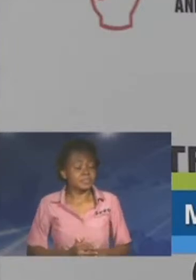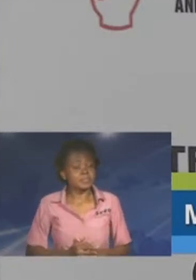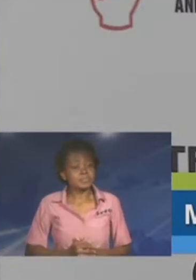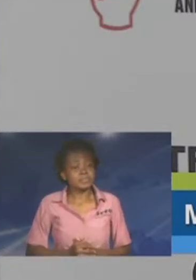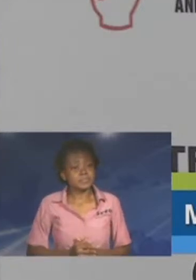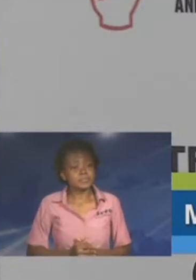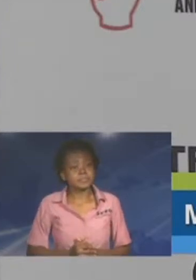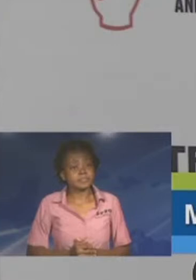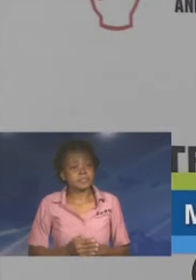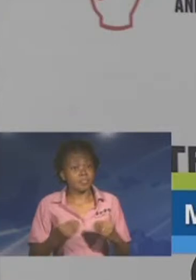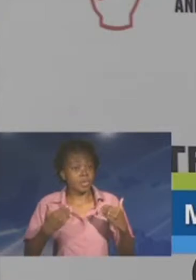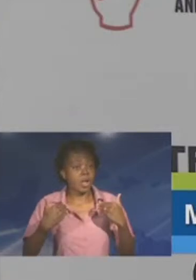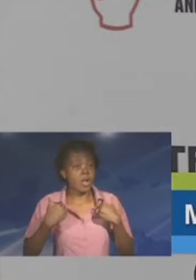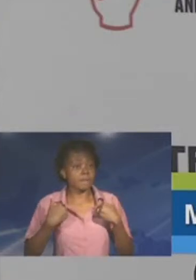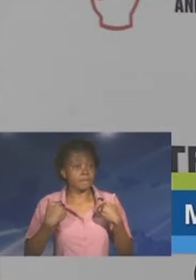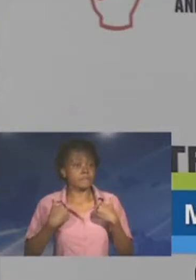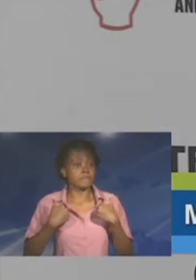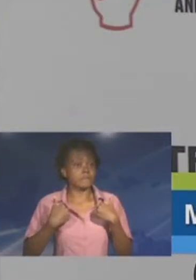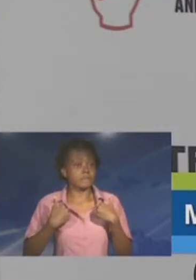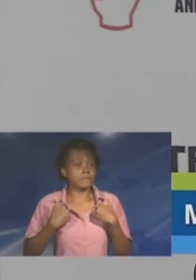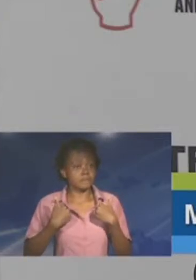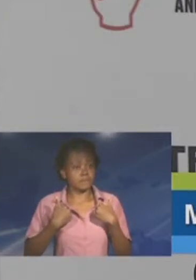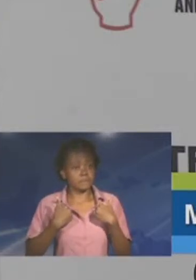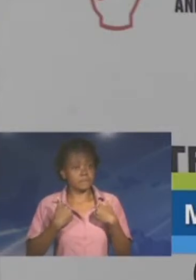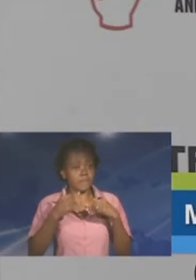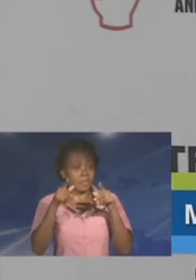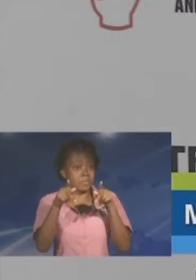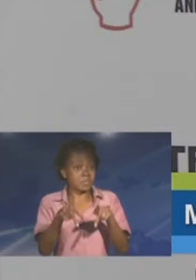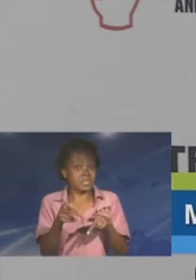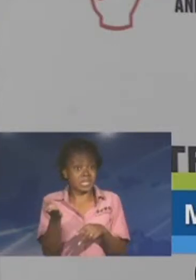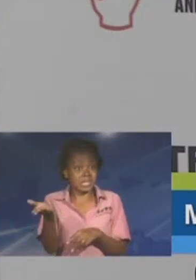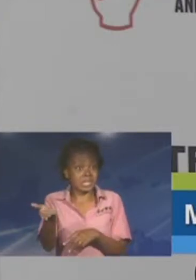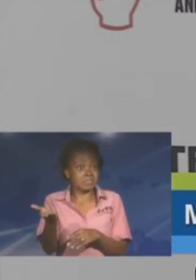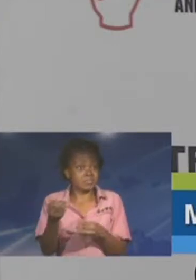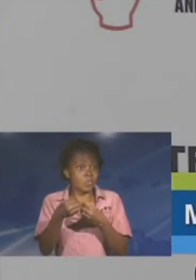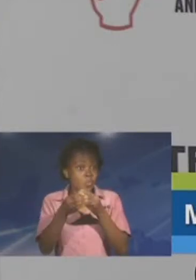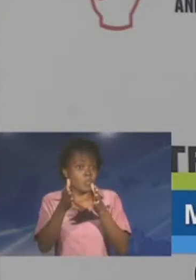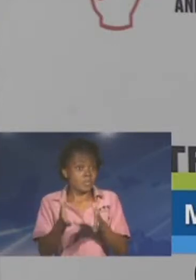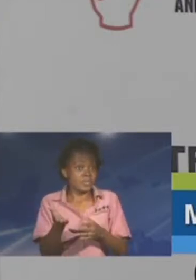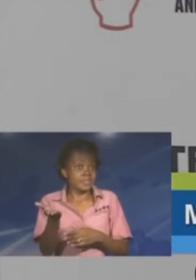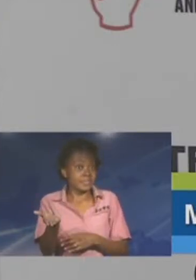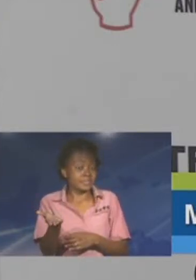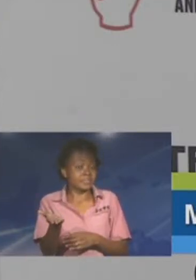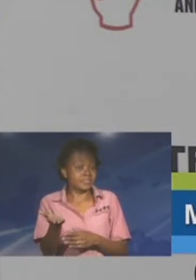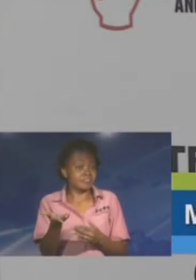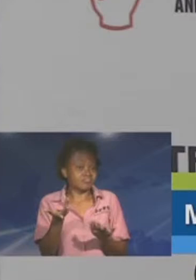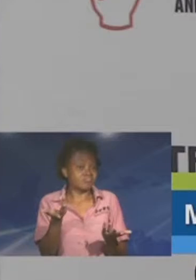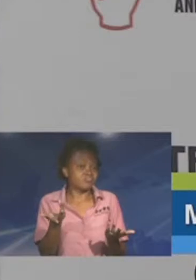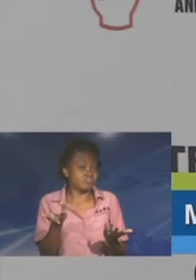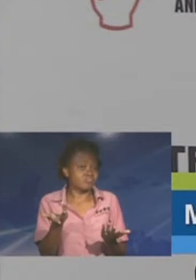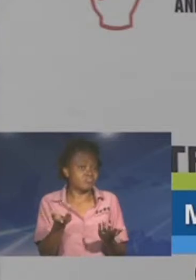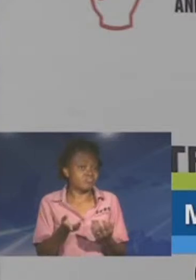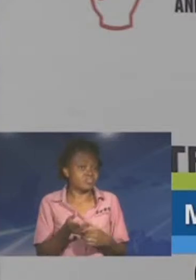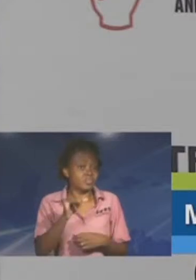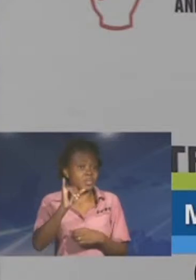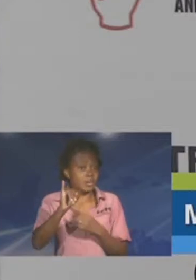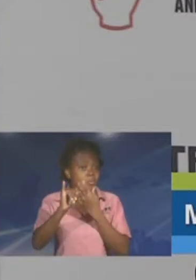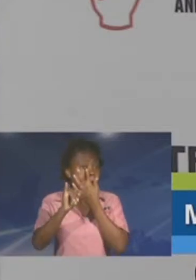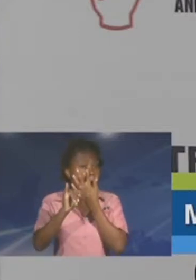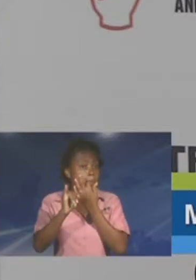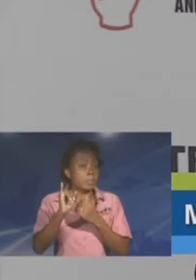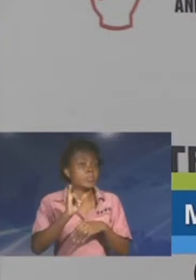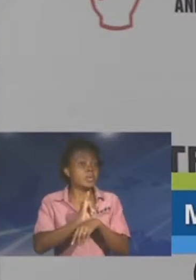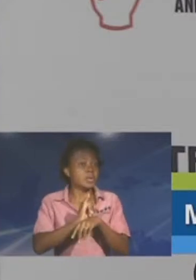of local government to ensure that any inspections that need to be done, and of course insect vector control plays a significant role in terms